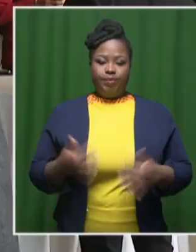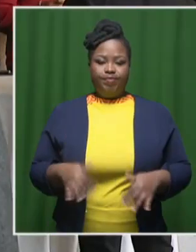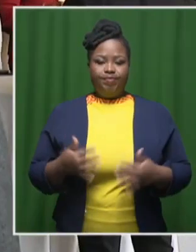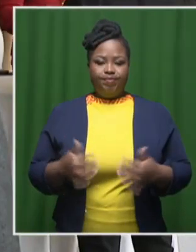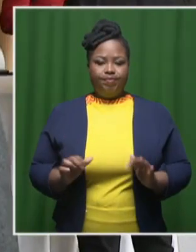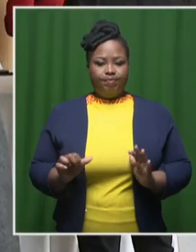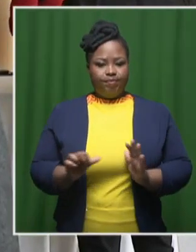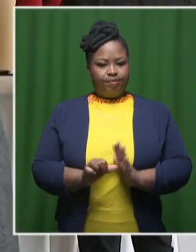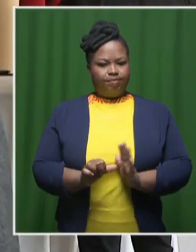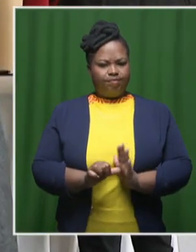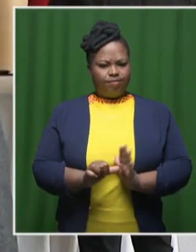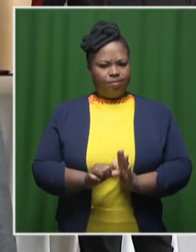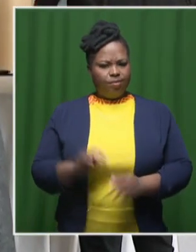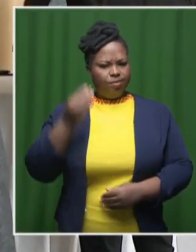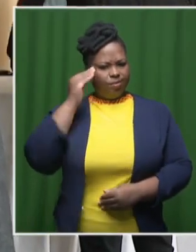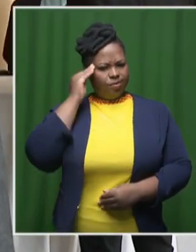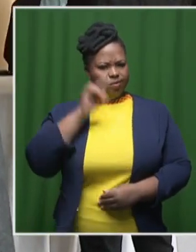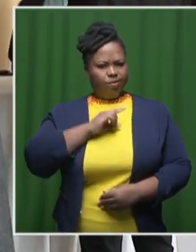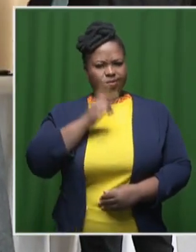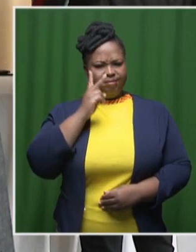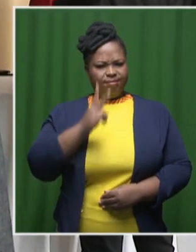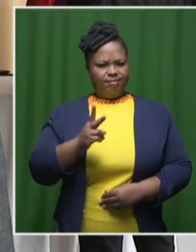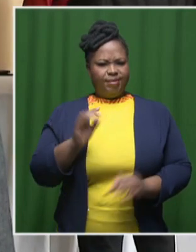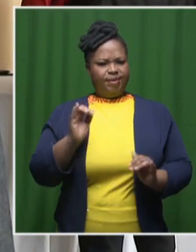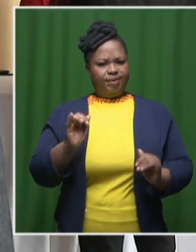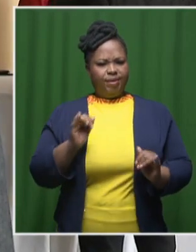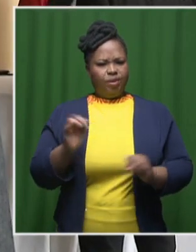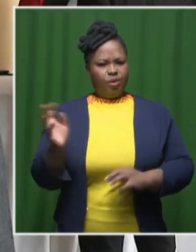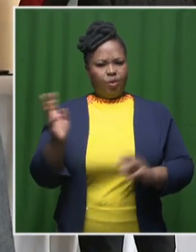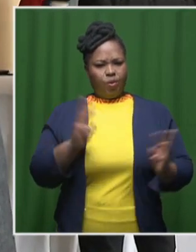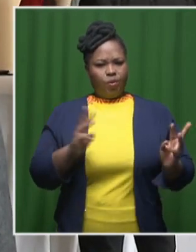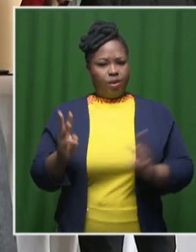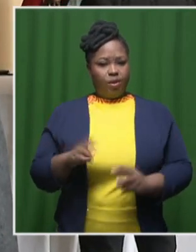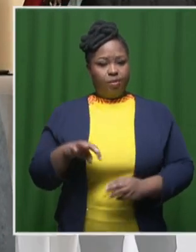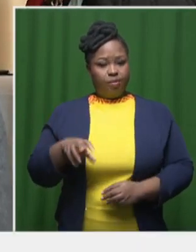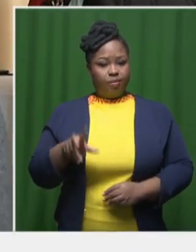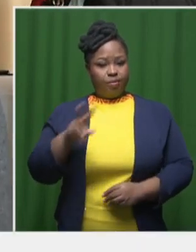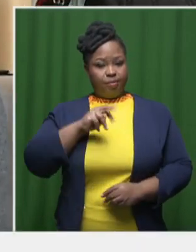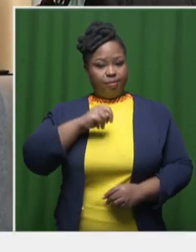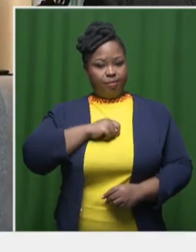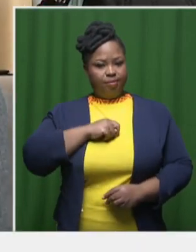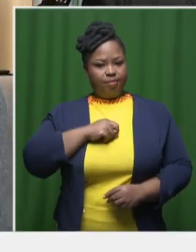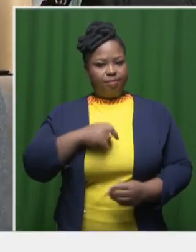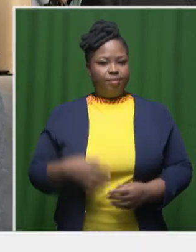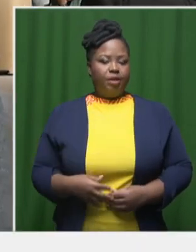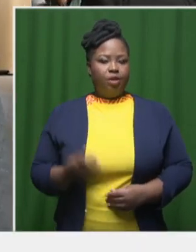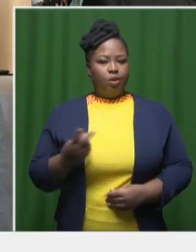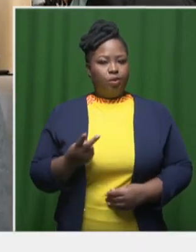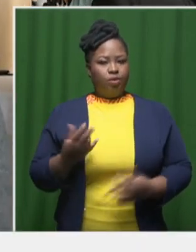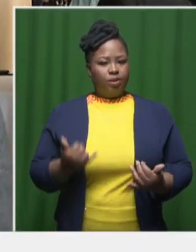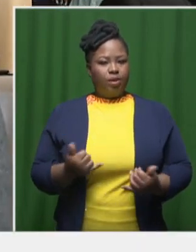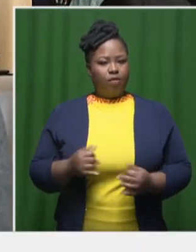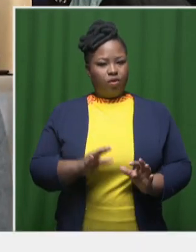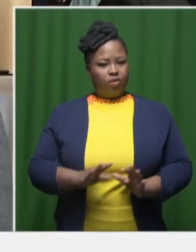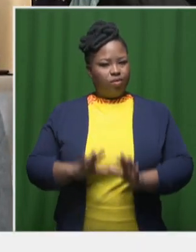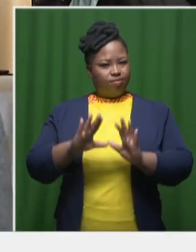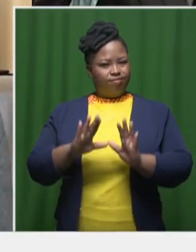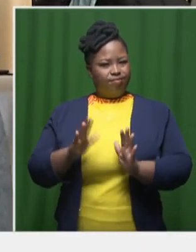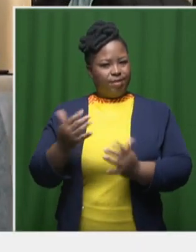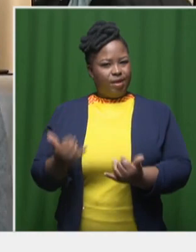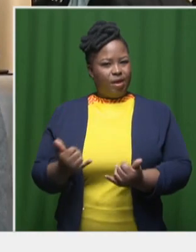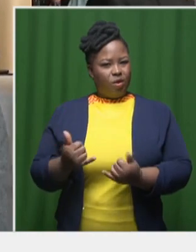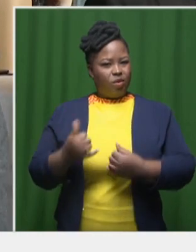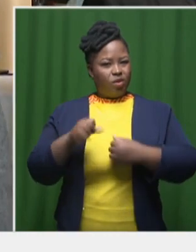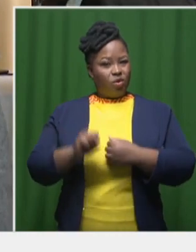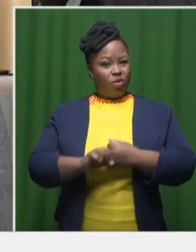interesting because we've seen some crazy weather patterns, particularly in the province of KwaZulu-Natal, but also around the rest of the country as well. I mean,